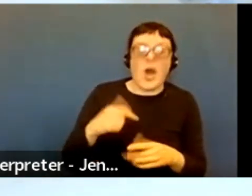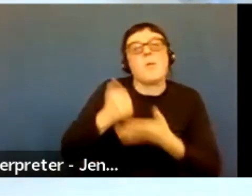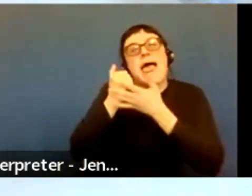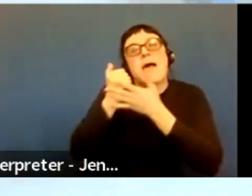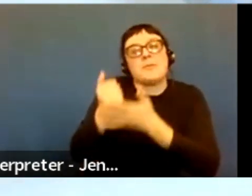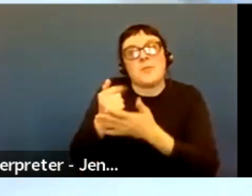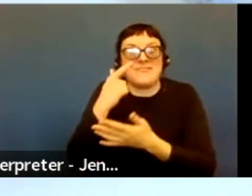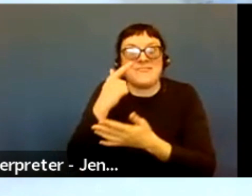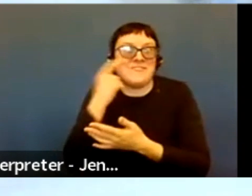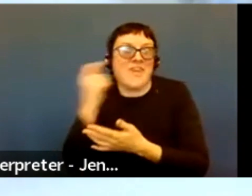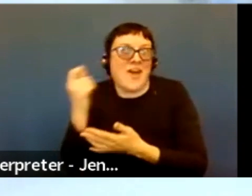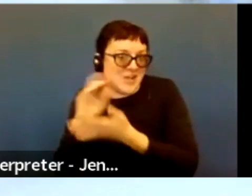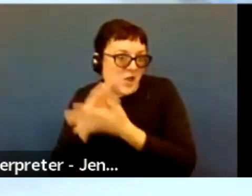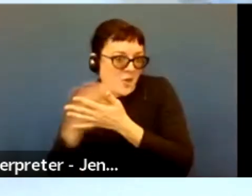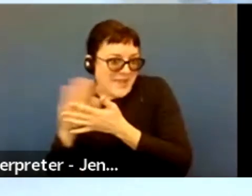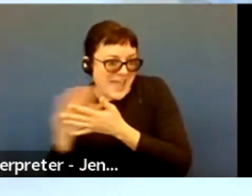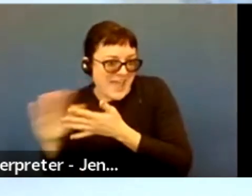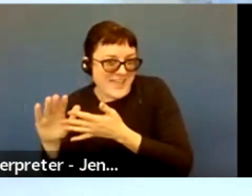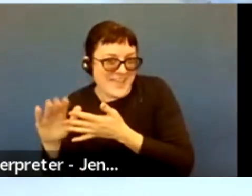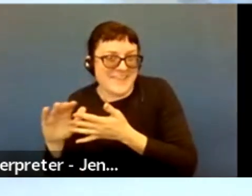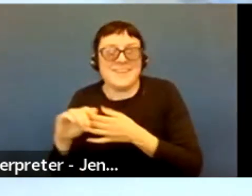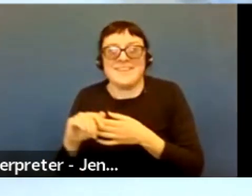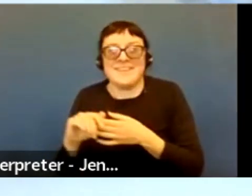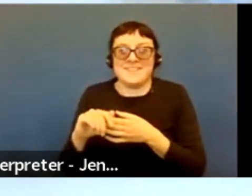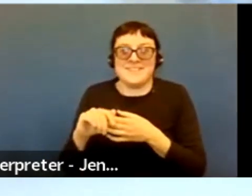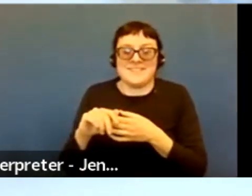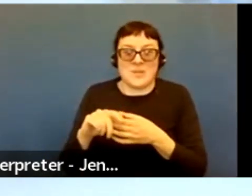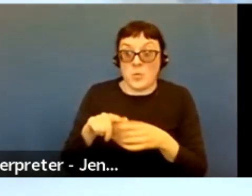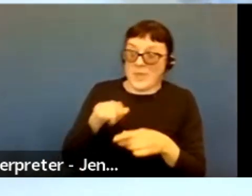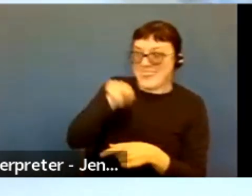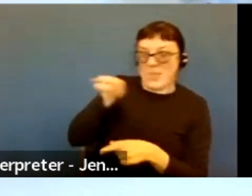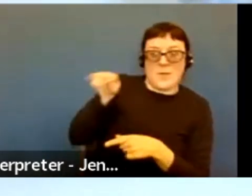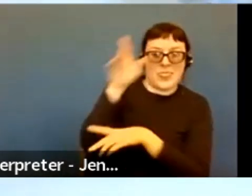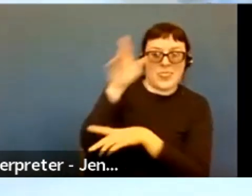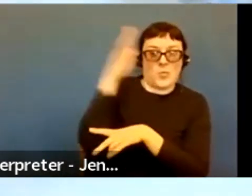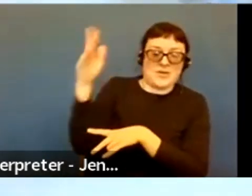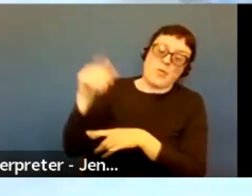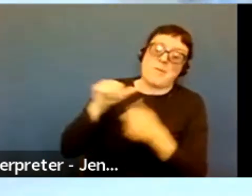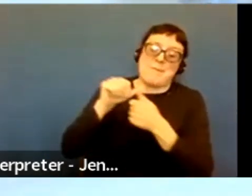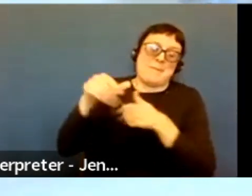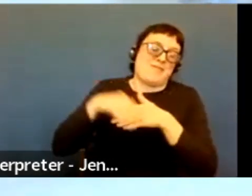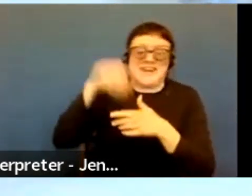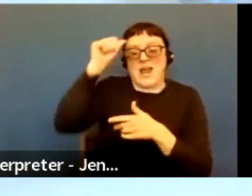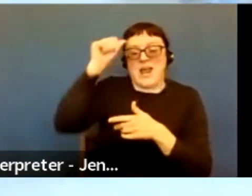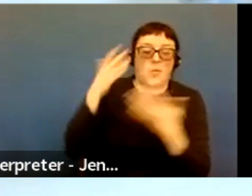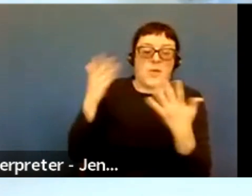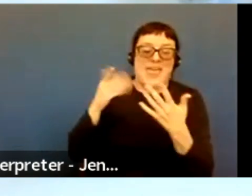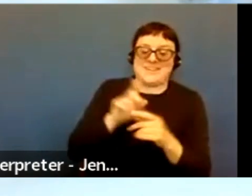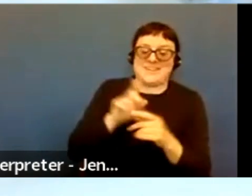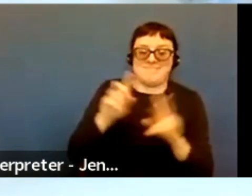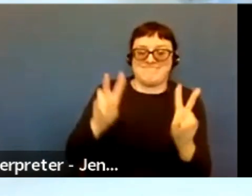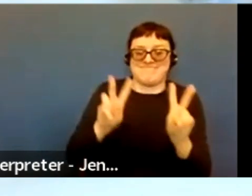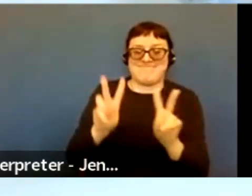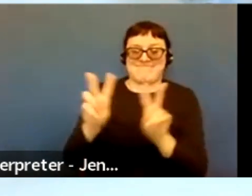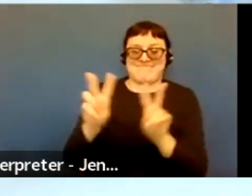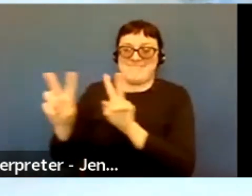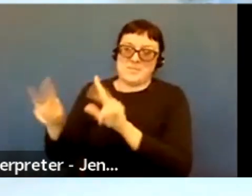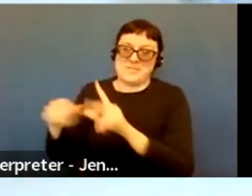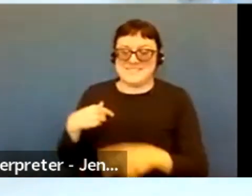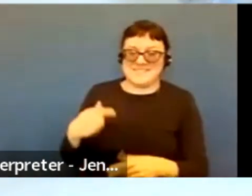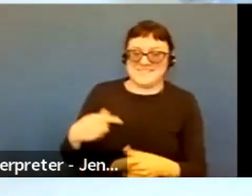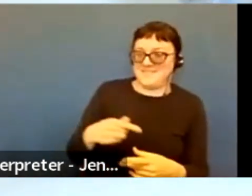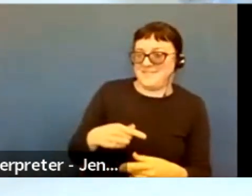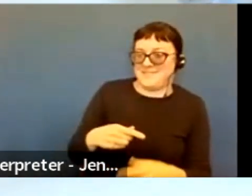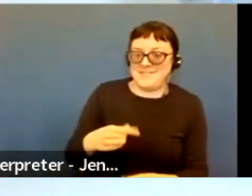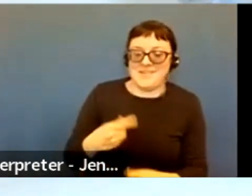by saying, "Well, I'll help you find Hermia. They went this way in the wood because she's my best friend. I know where they went." And she basically